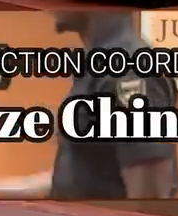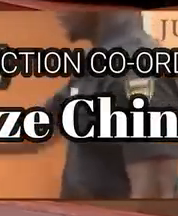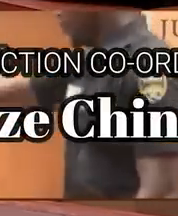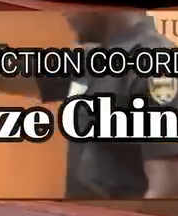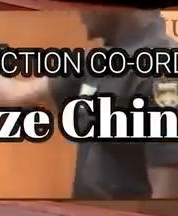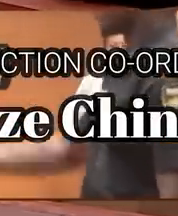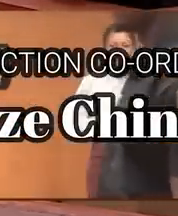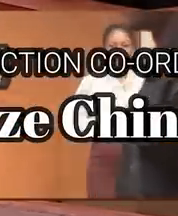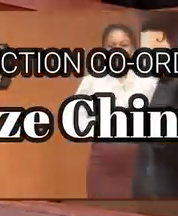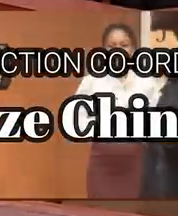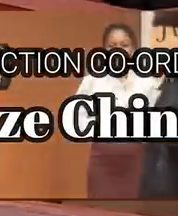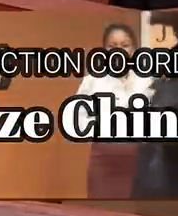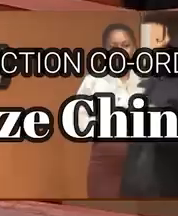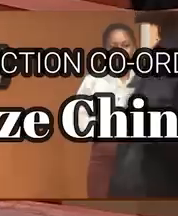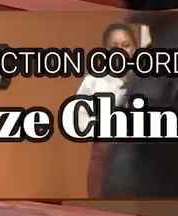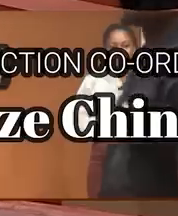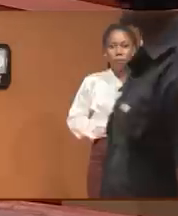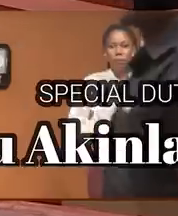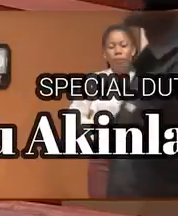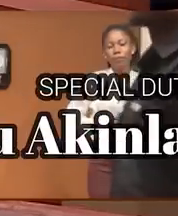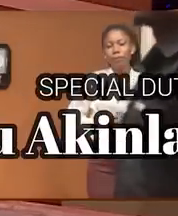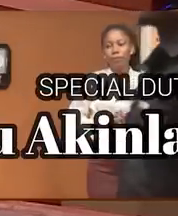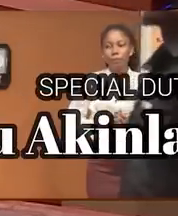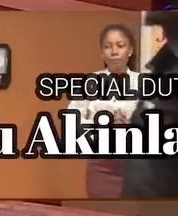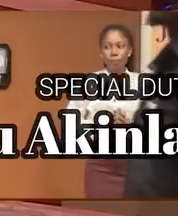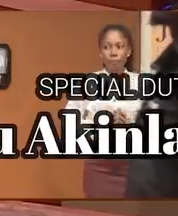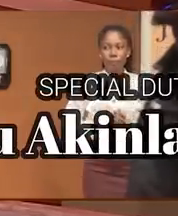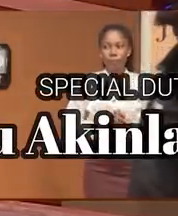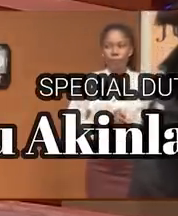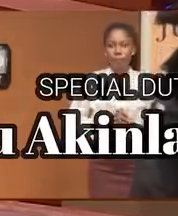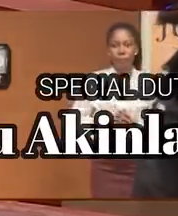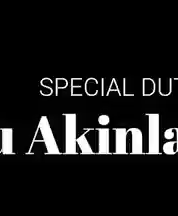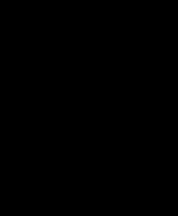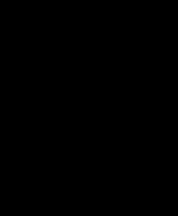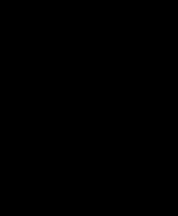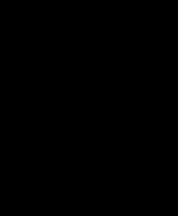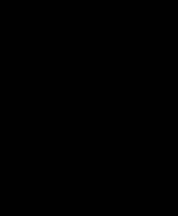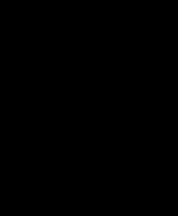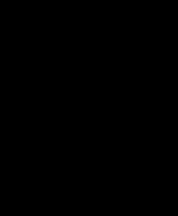Log on to www.thejusticecourt.com and submit your case.